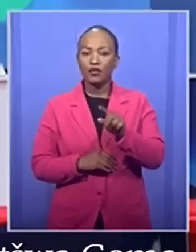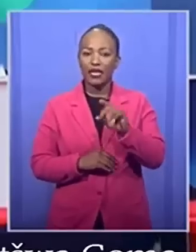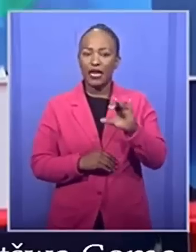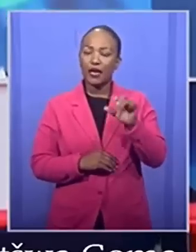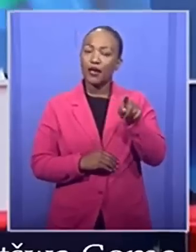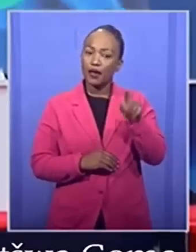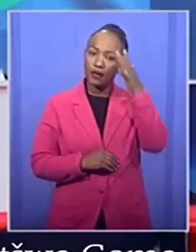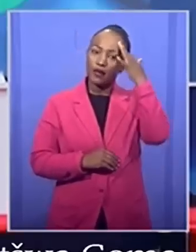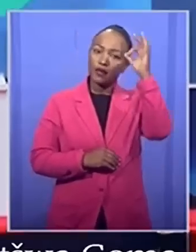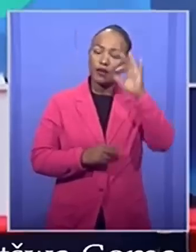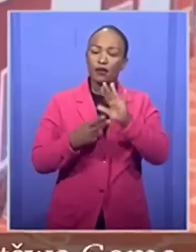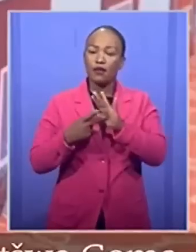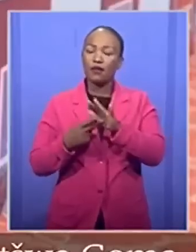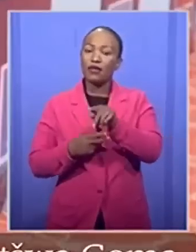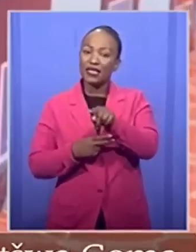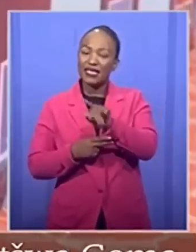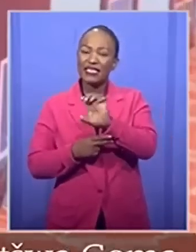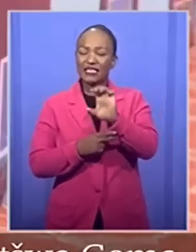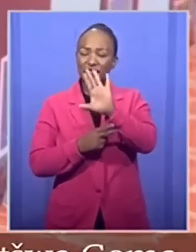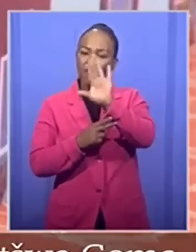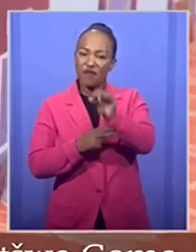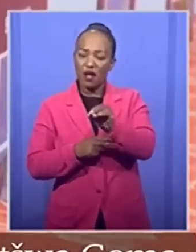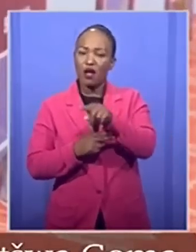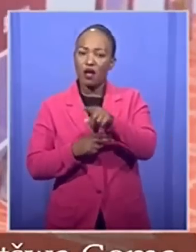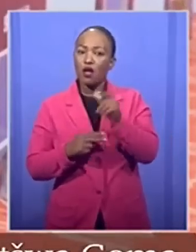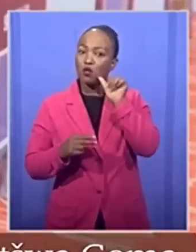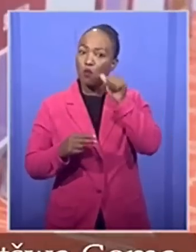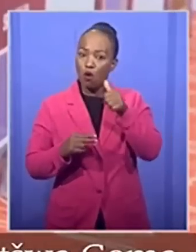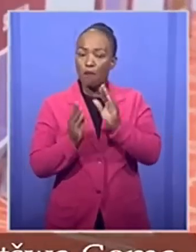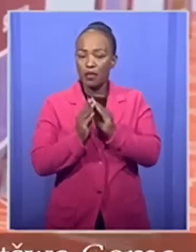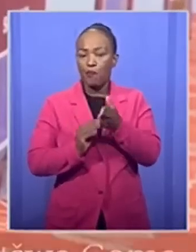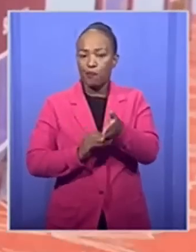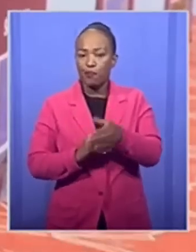bja Afrika di tla ba gona sebokeng seo se rulagantšego go swara go sasa.